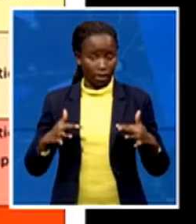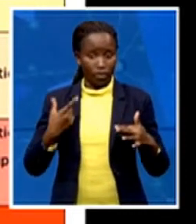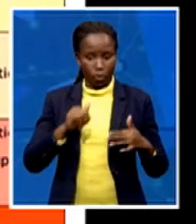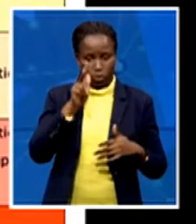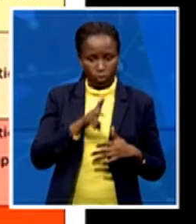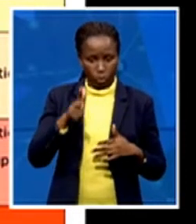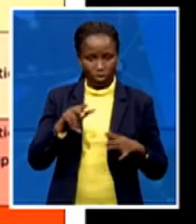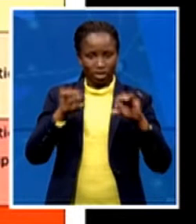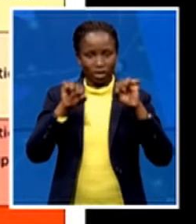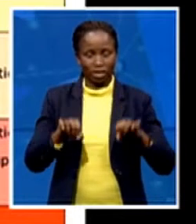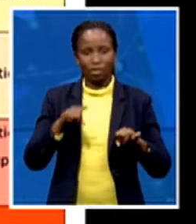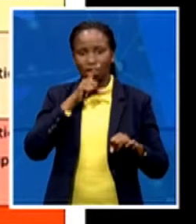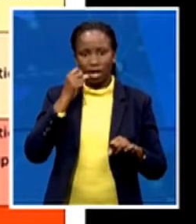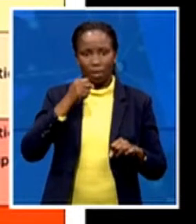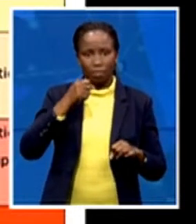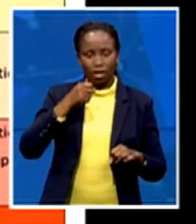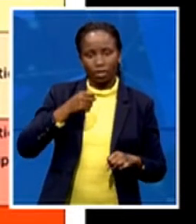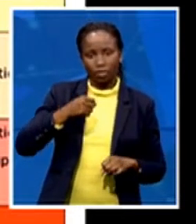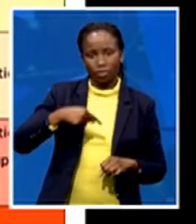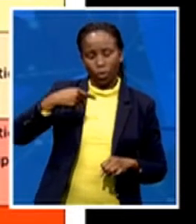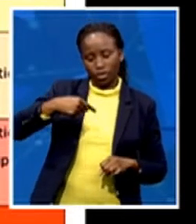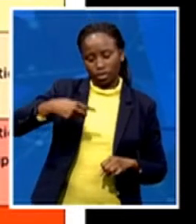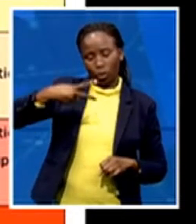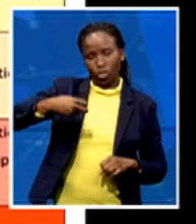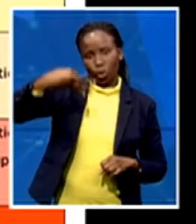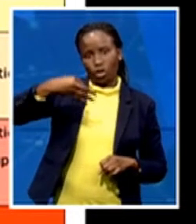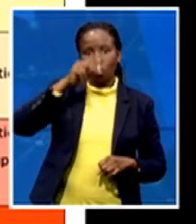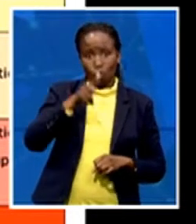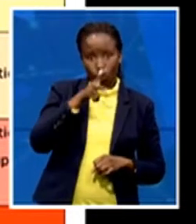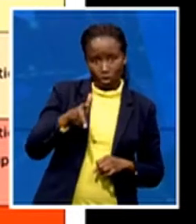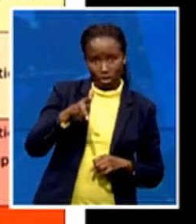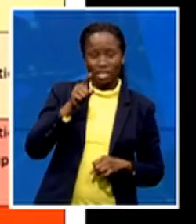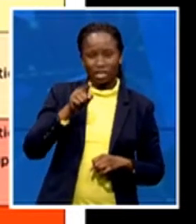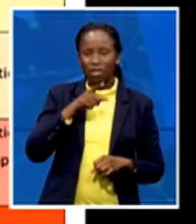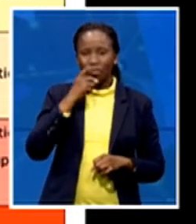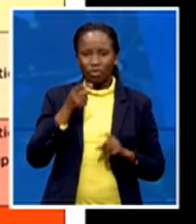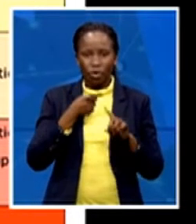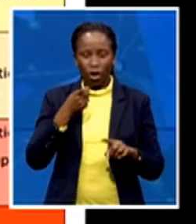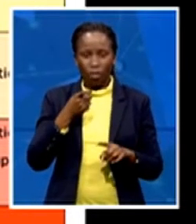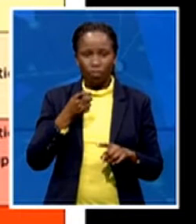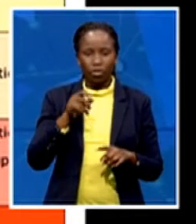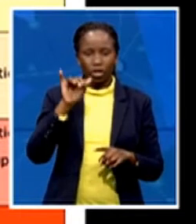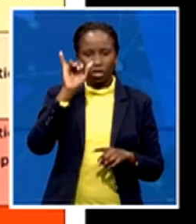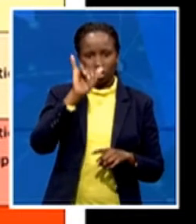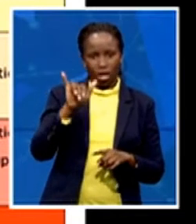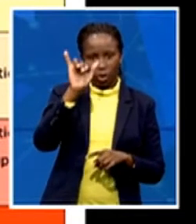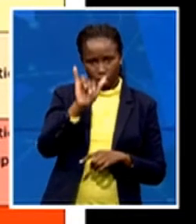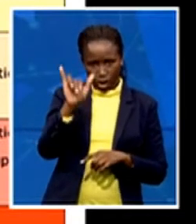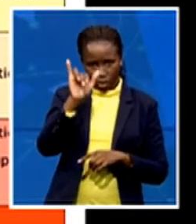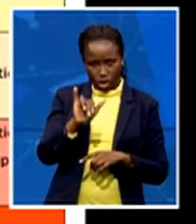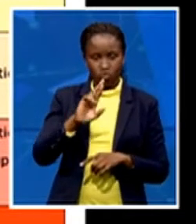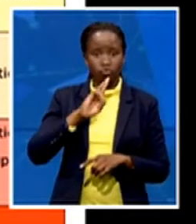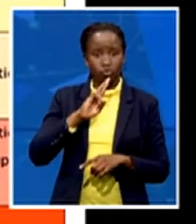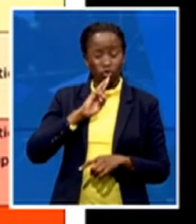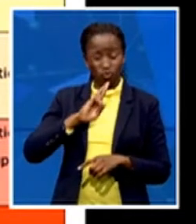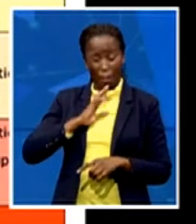warning. And it goes from yellow to orange to light red and then to dark red. The idea is the more